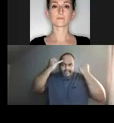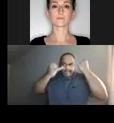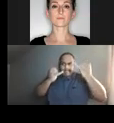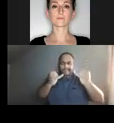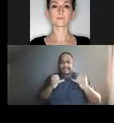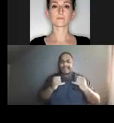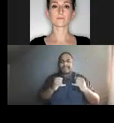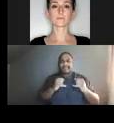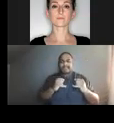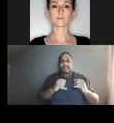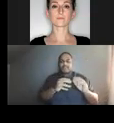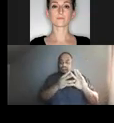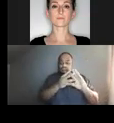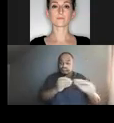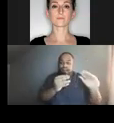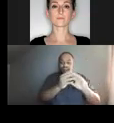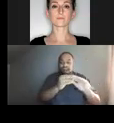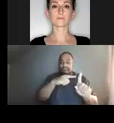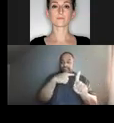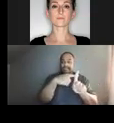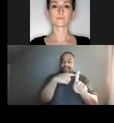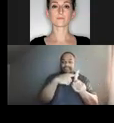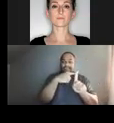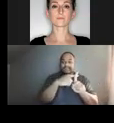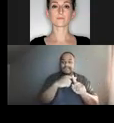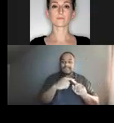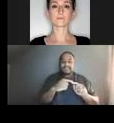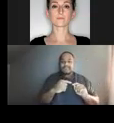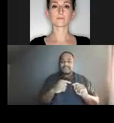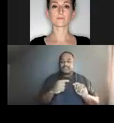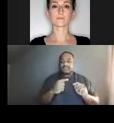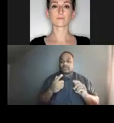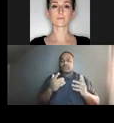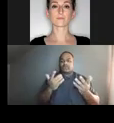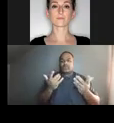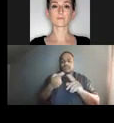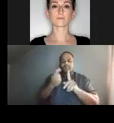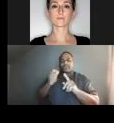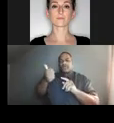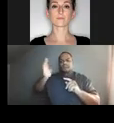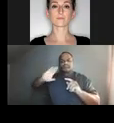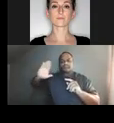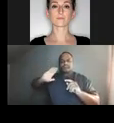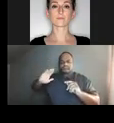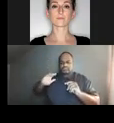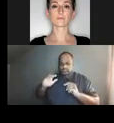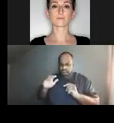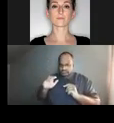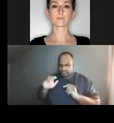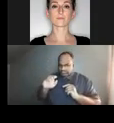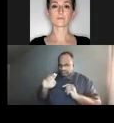bright messages of very famous public figures. For example, Jutta